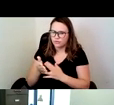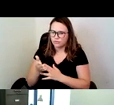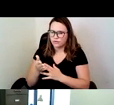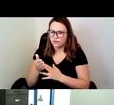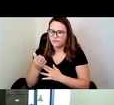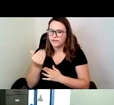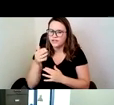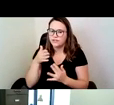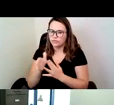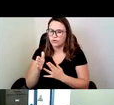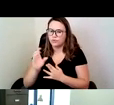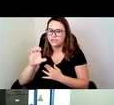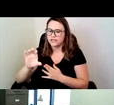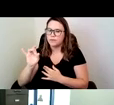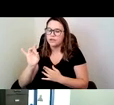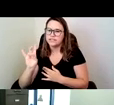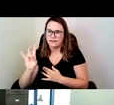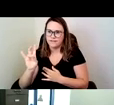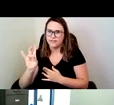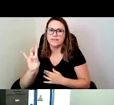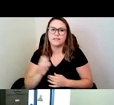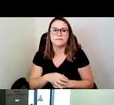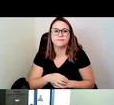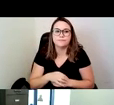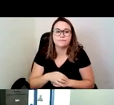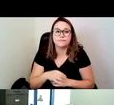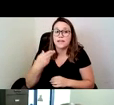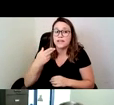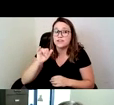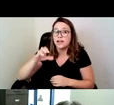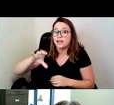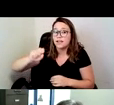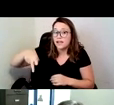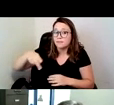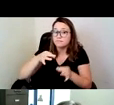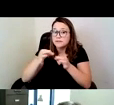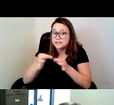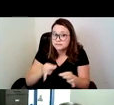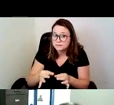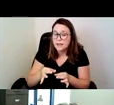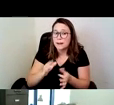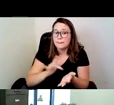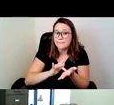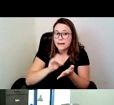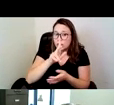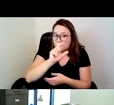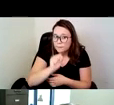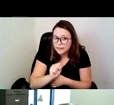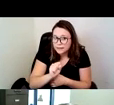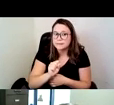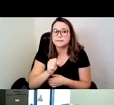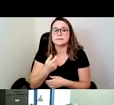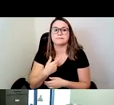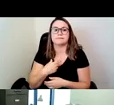volunteer counselors assist with explaining medical bills, provide information on Medicare, supplemental health